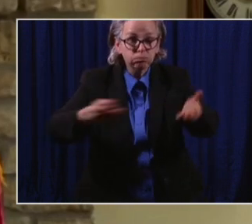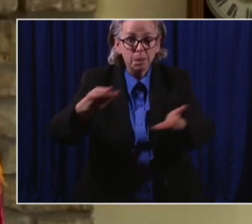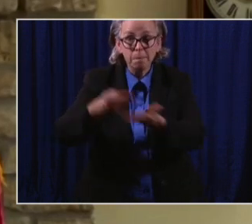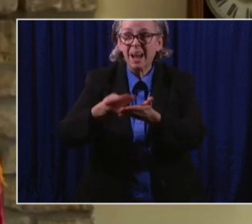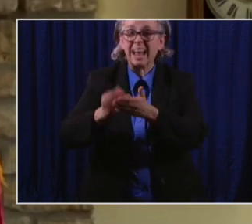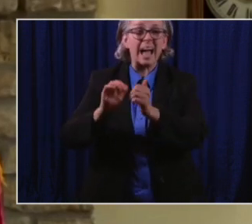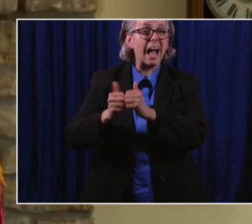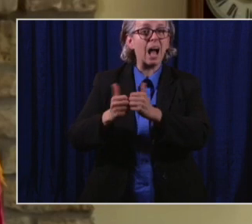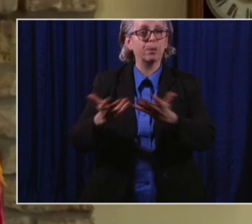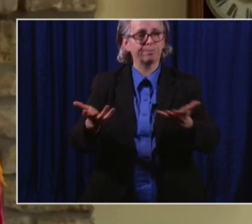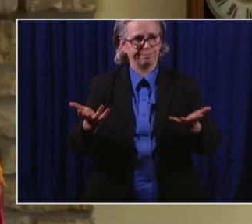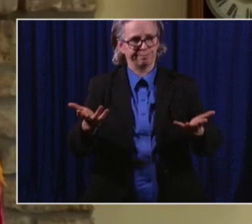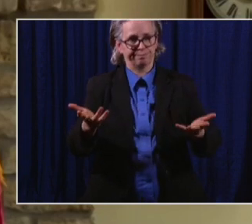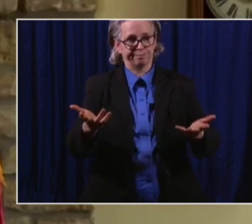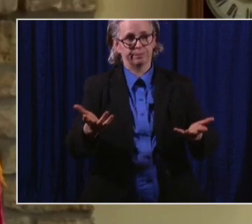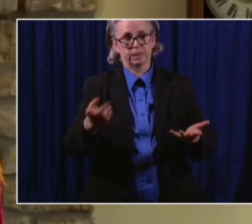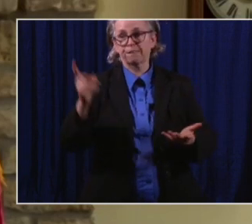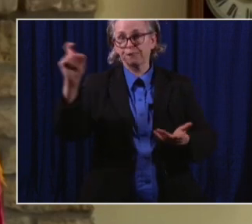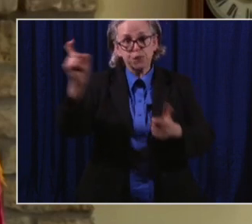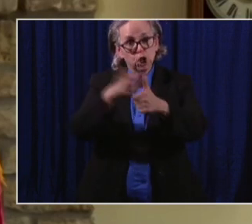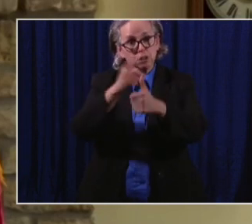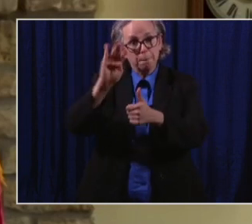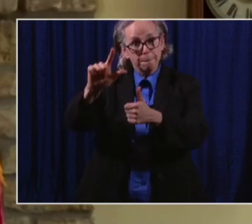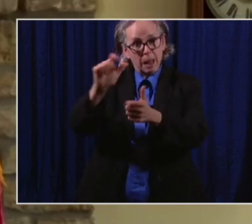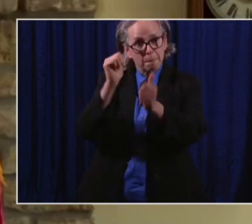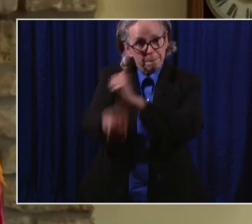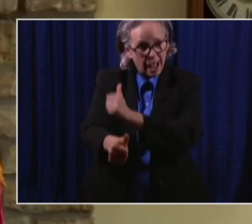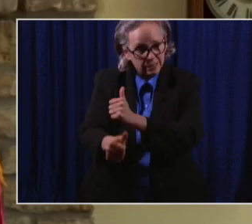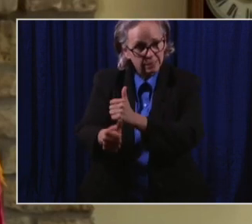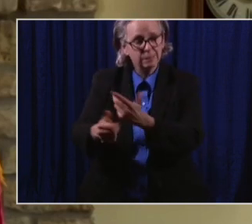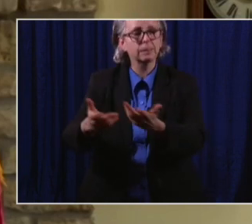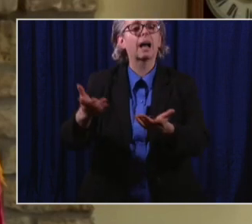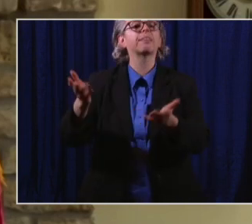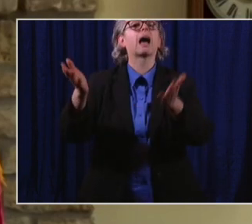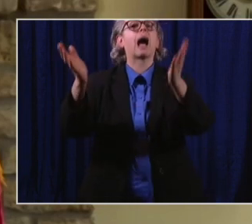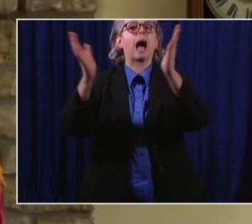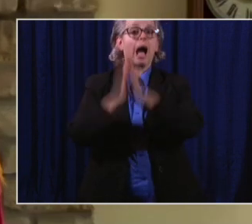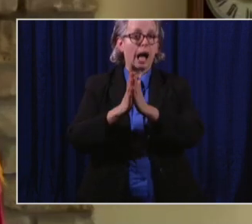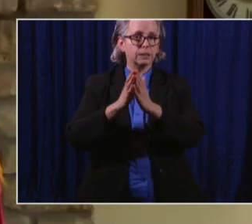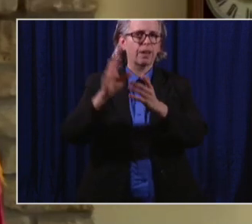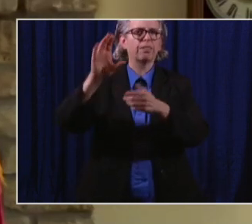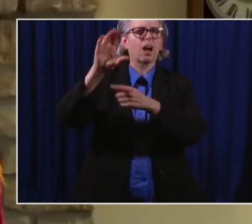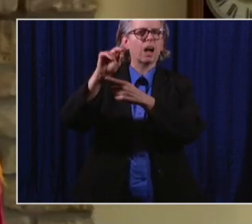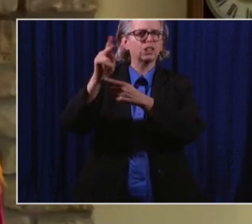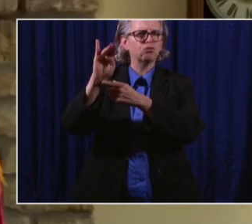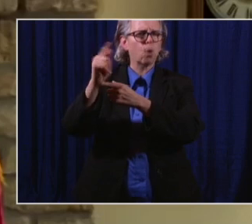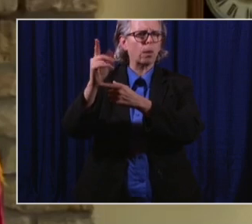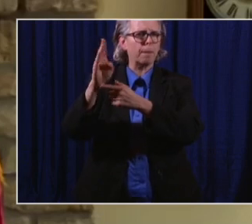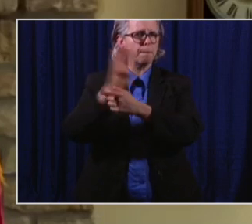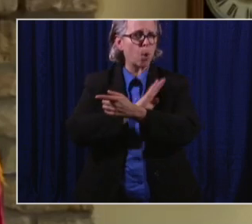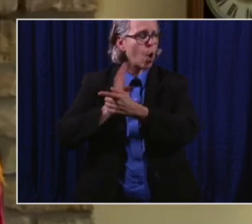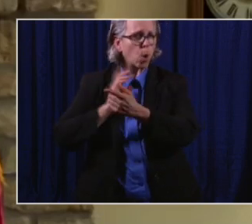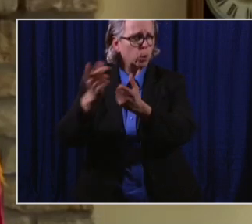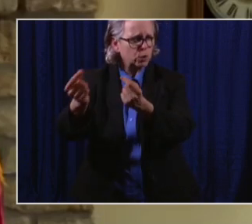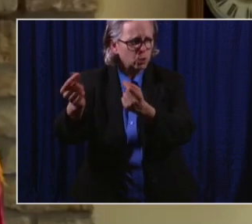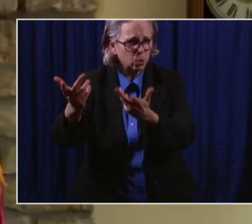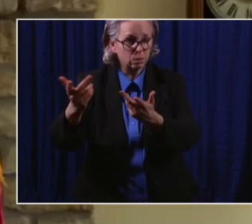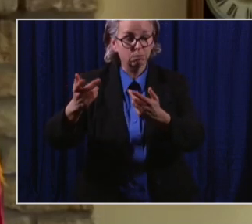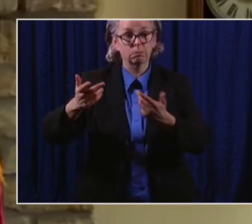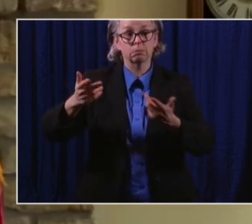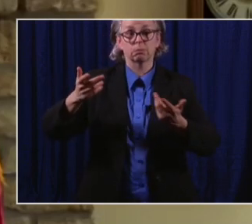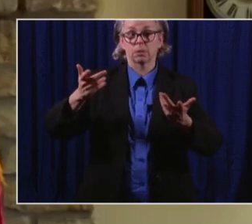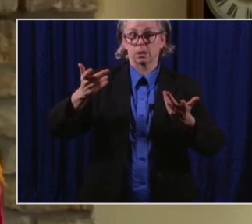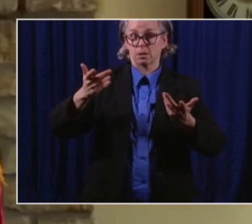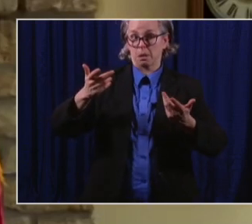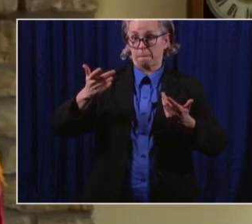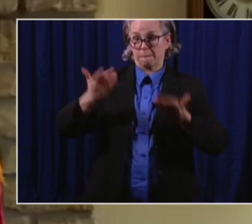case, we need the support of the legislature. So this is a dual project. And,